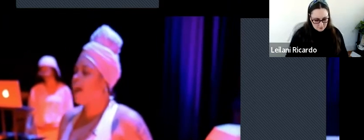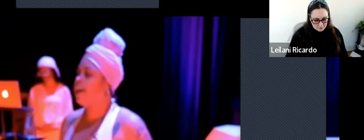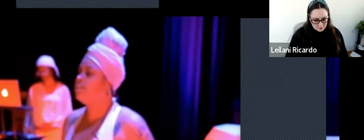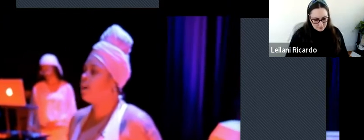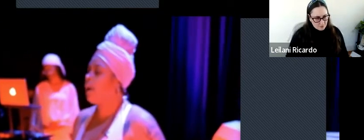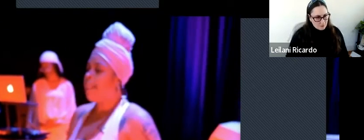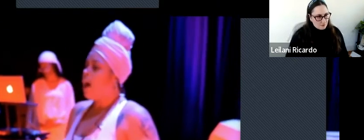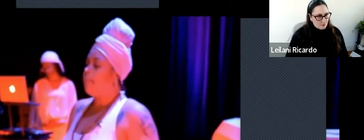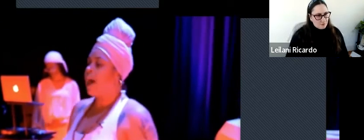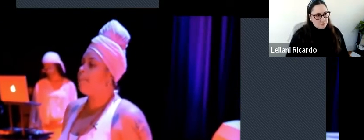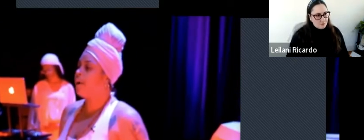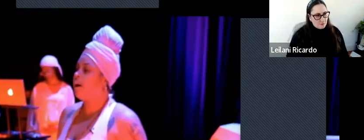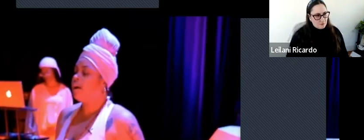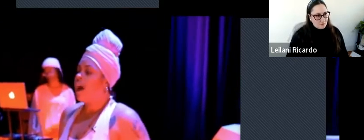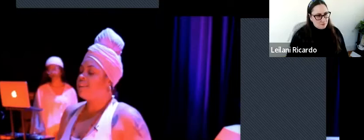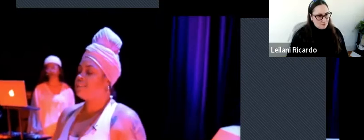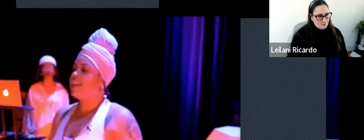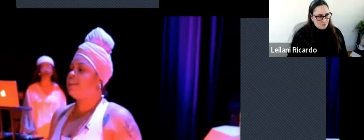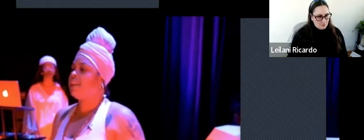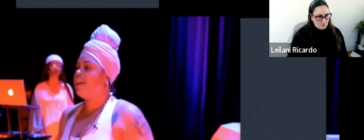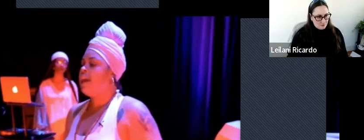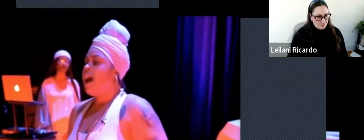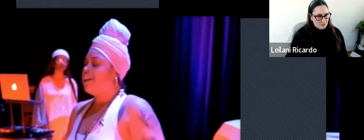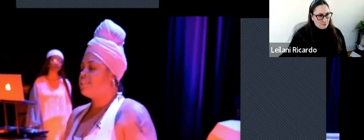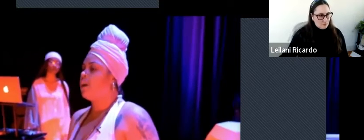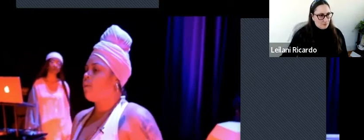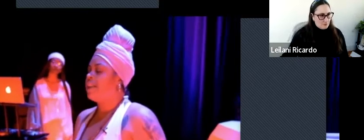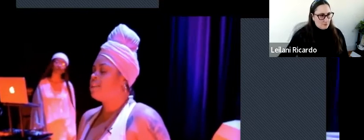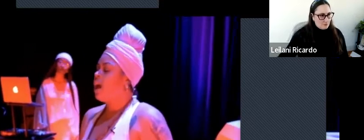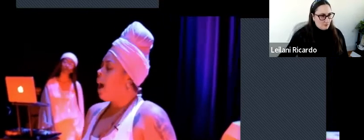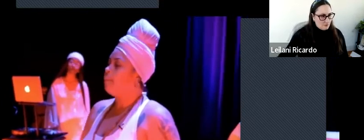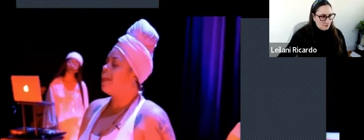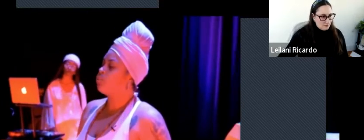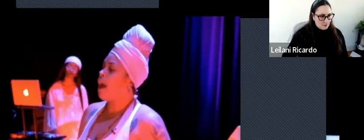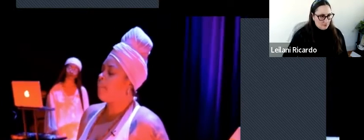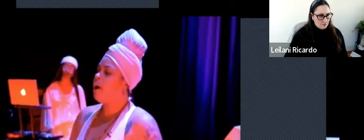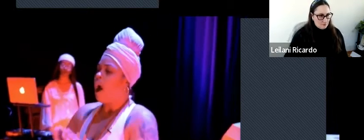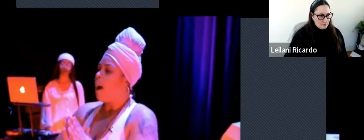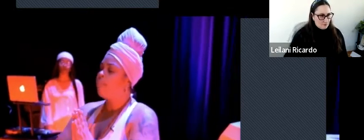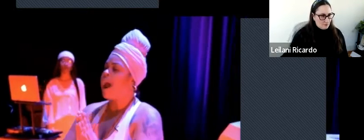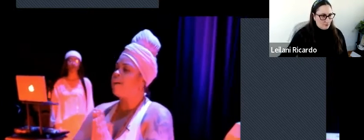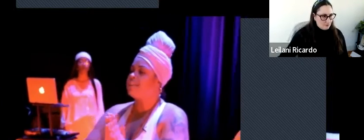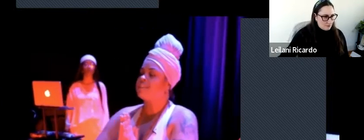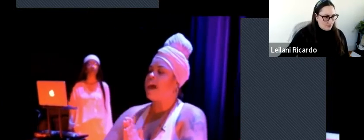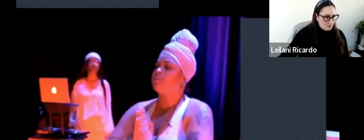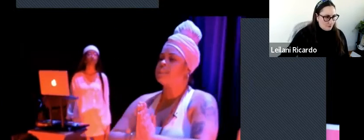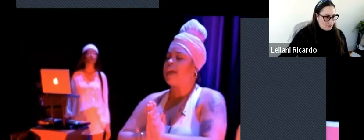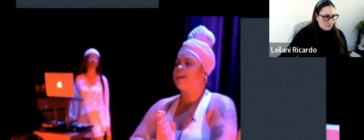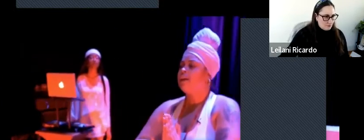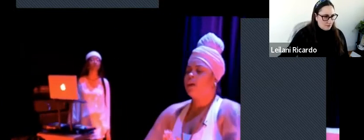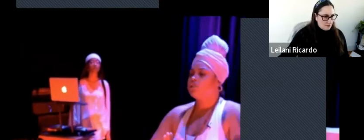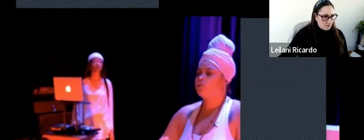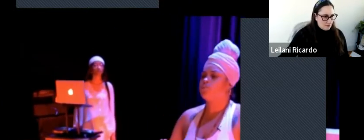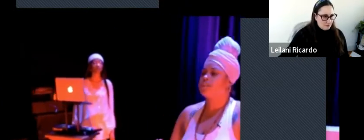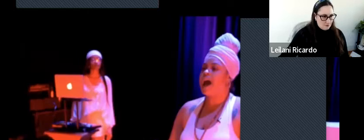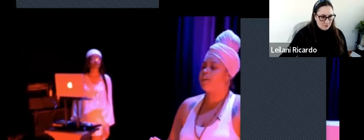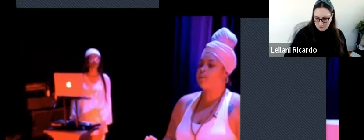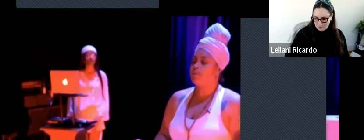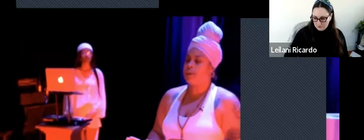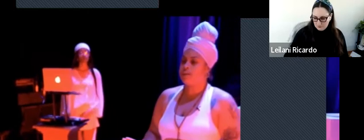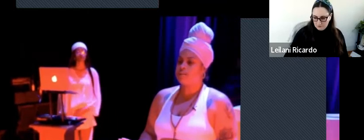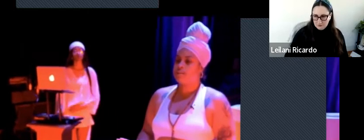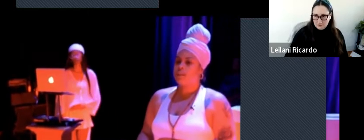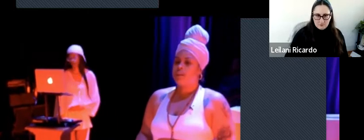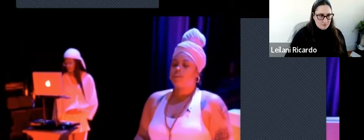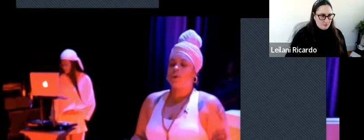really a pager, a paper, a CD, a cigarette, a blunt wrap, a prayer that sounds like, don't you die on